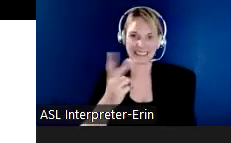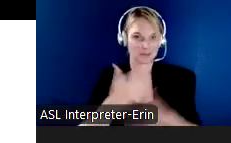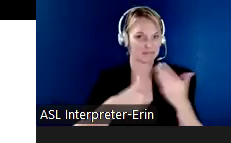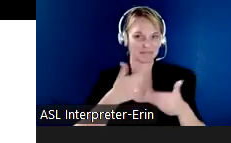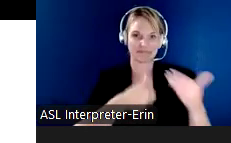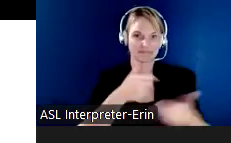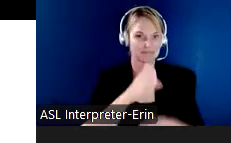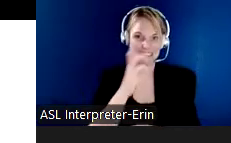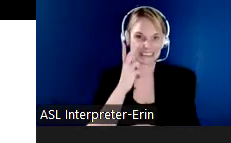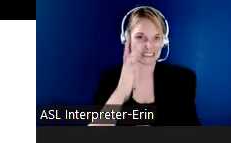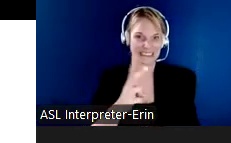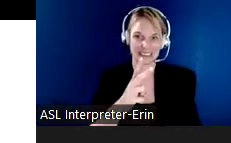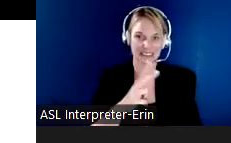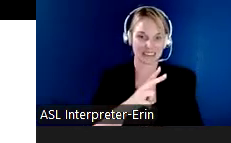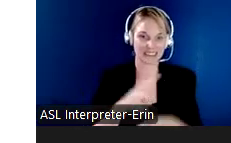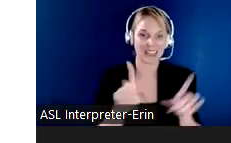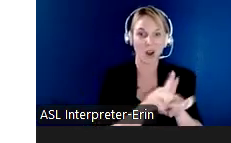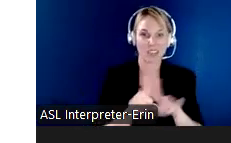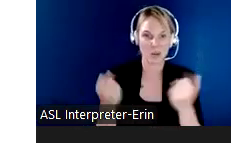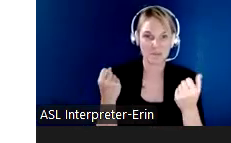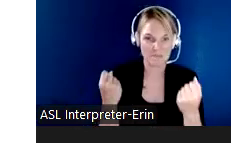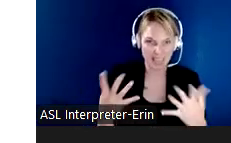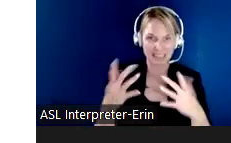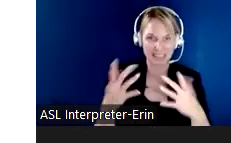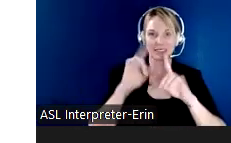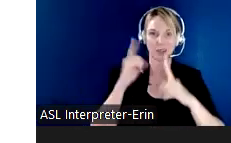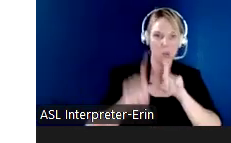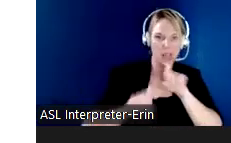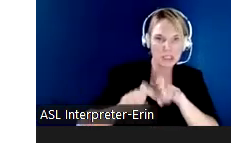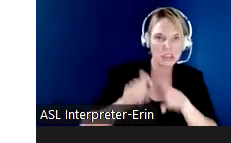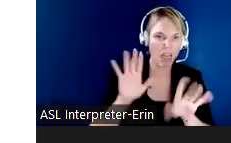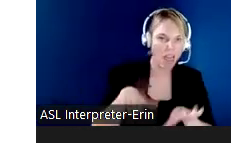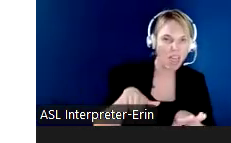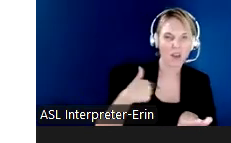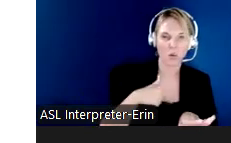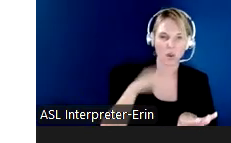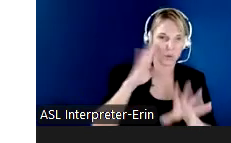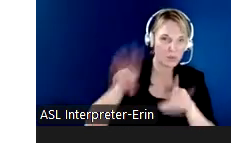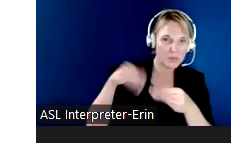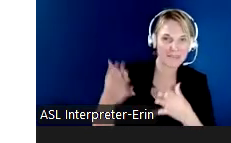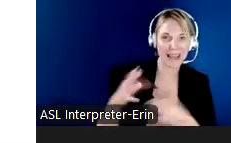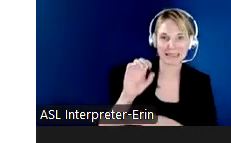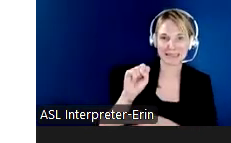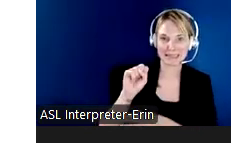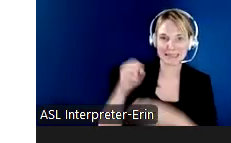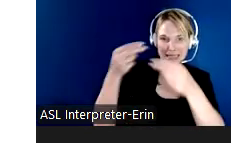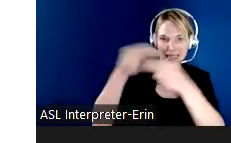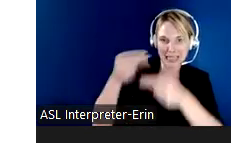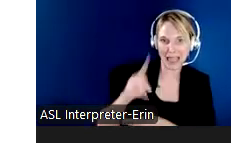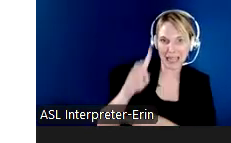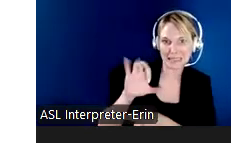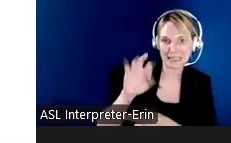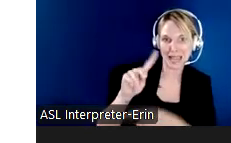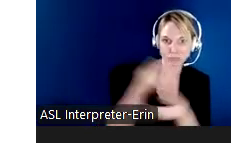website. Also, we've been getting a lot of Okay. questions about will we be providing the slide deck to the participants? And yes, we